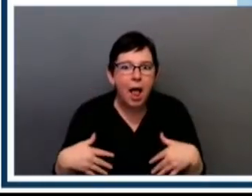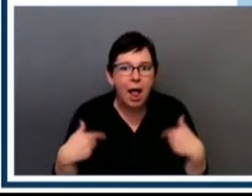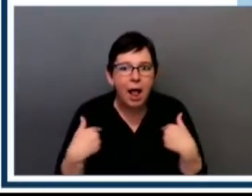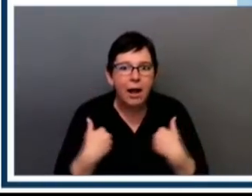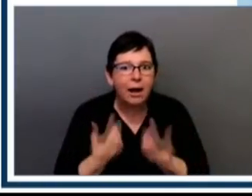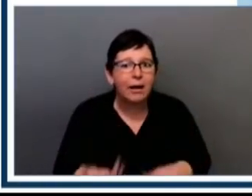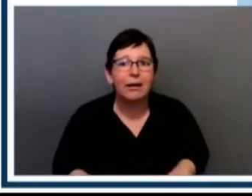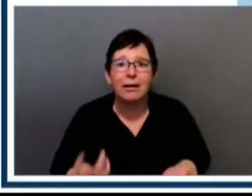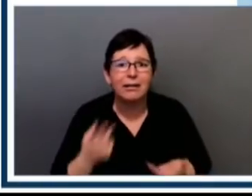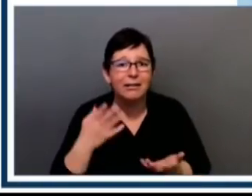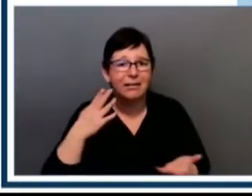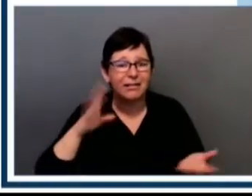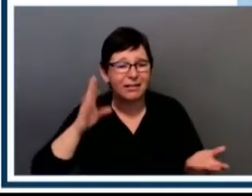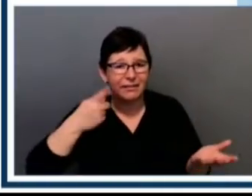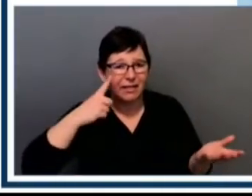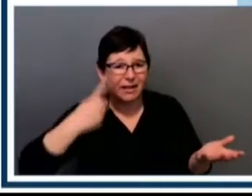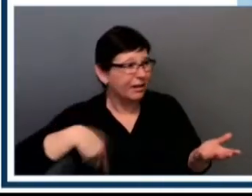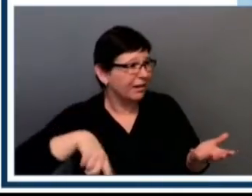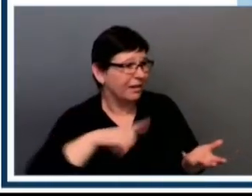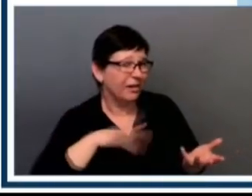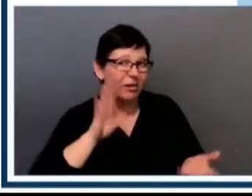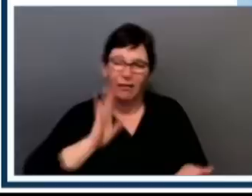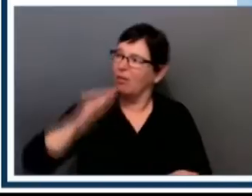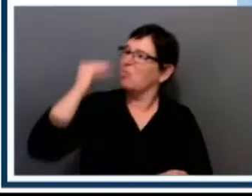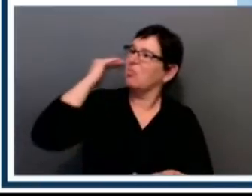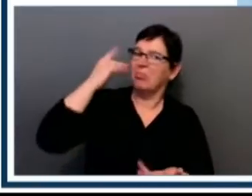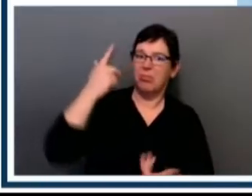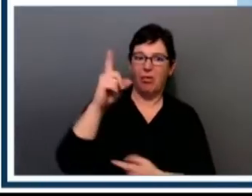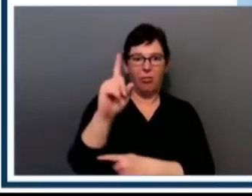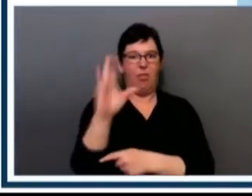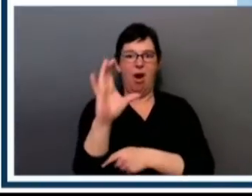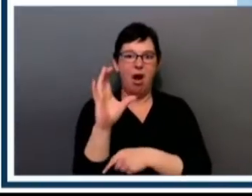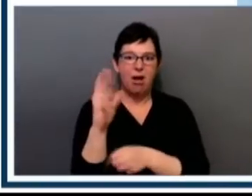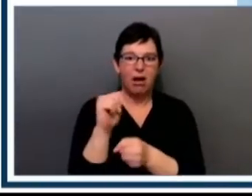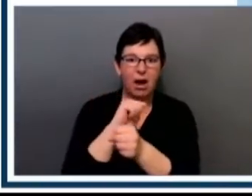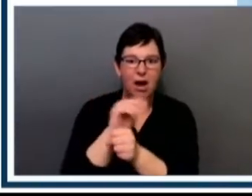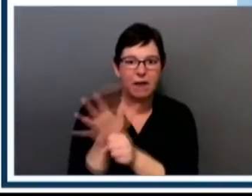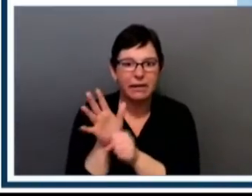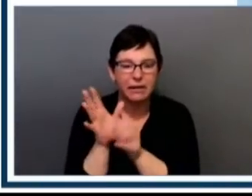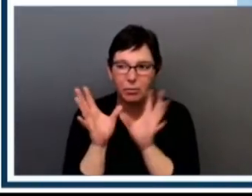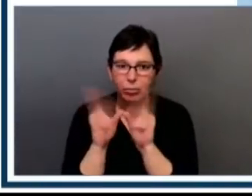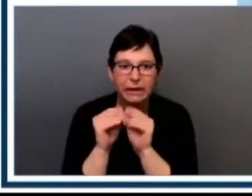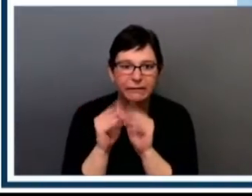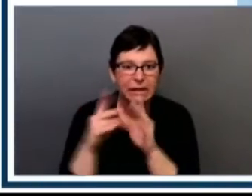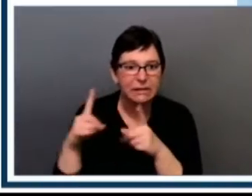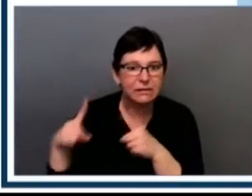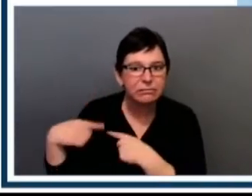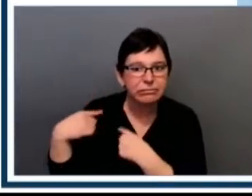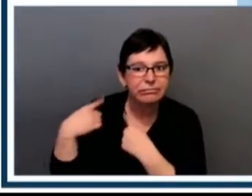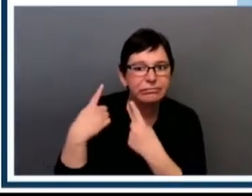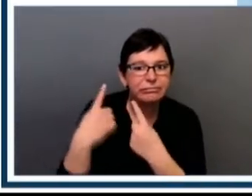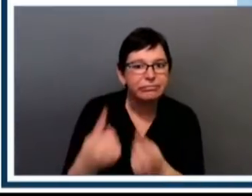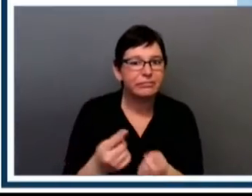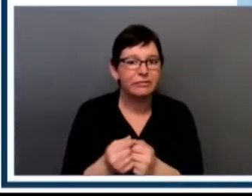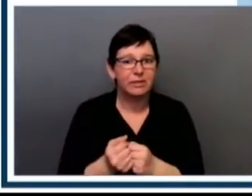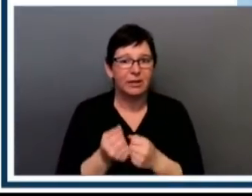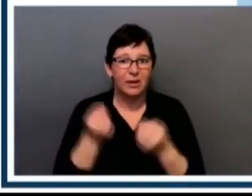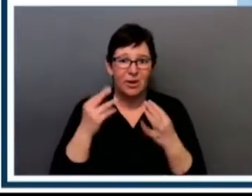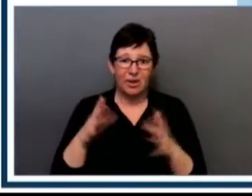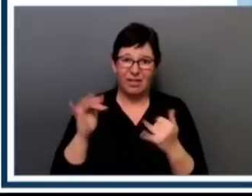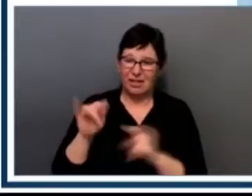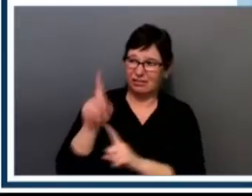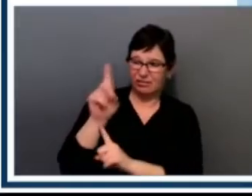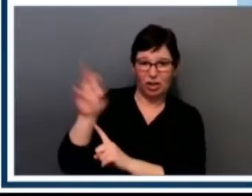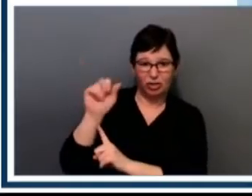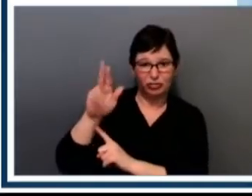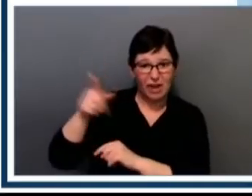probably that nobody thought Dr. Strang would cycle through premiers faster than any other province. But in fact, the day after